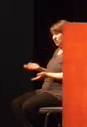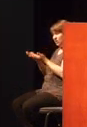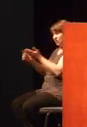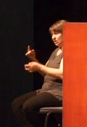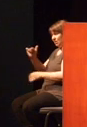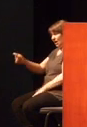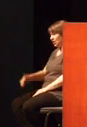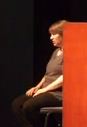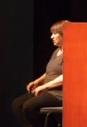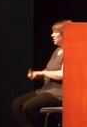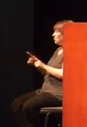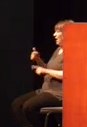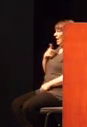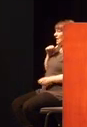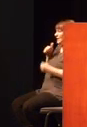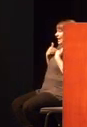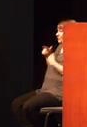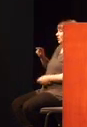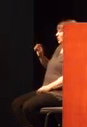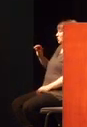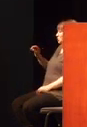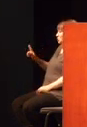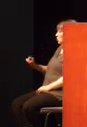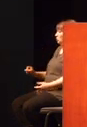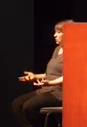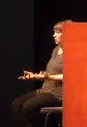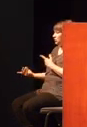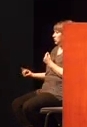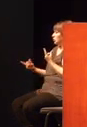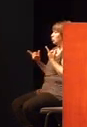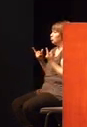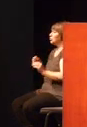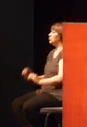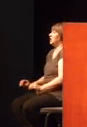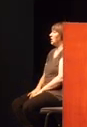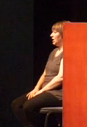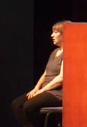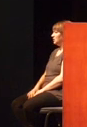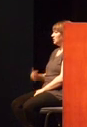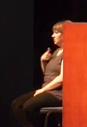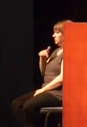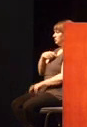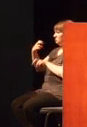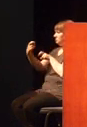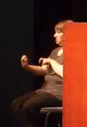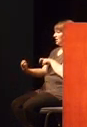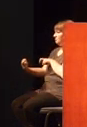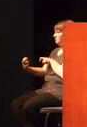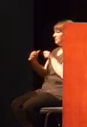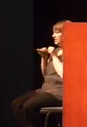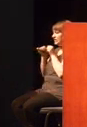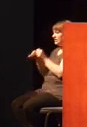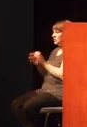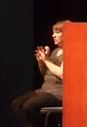didn't have the courage or the tools to really do anything, so we just continued our conversation